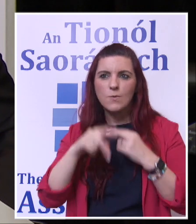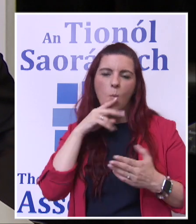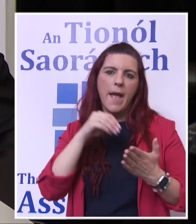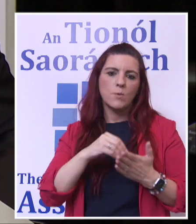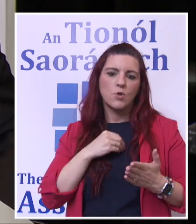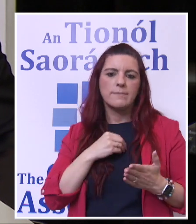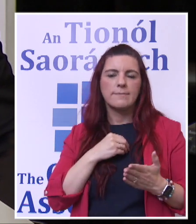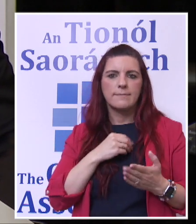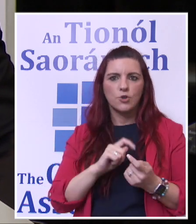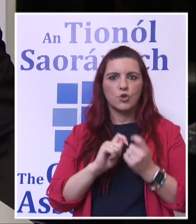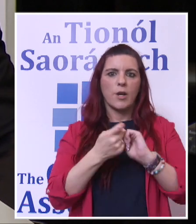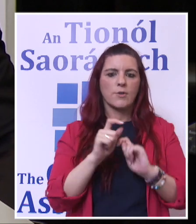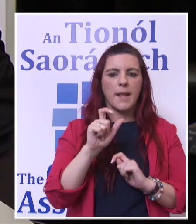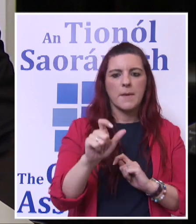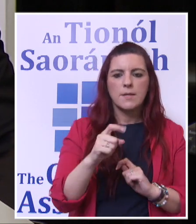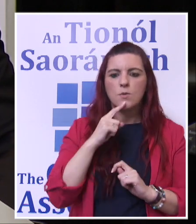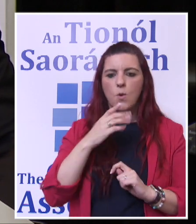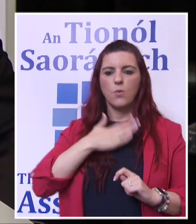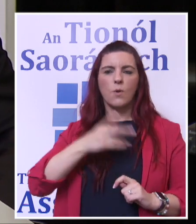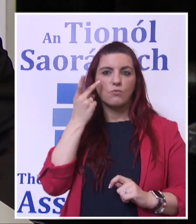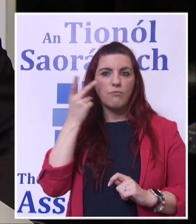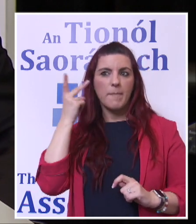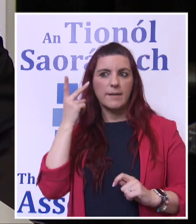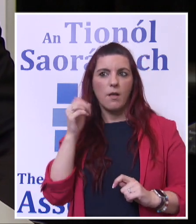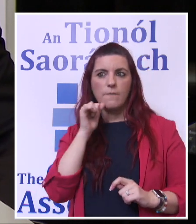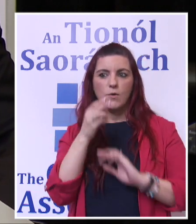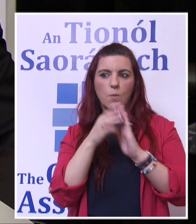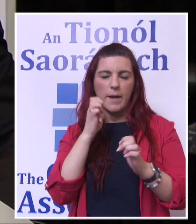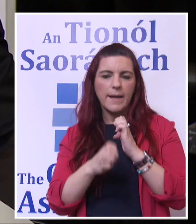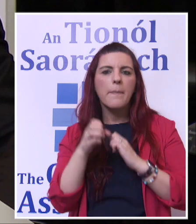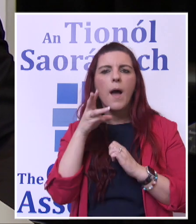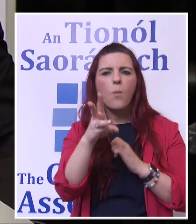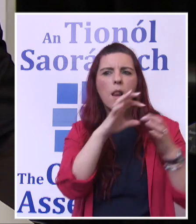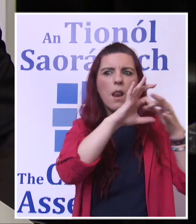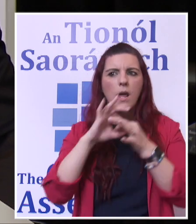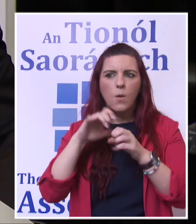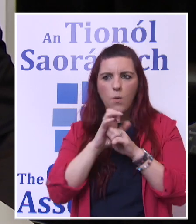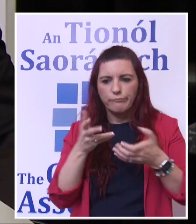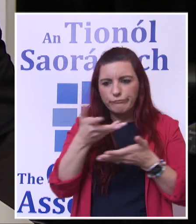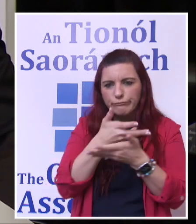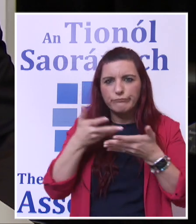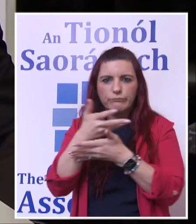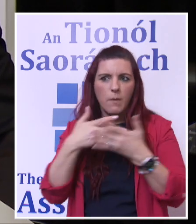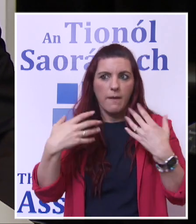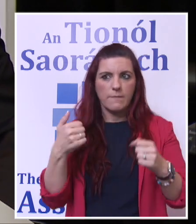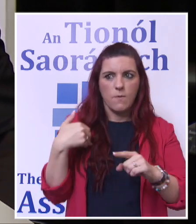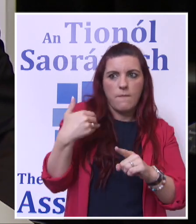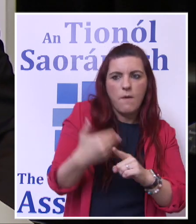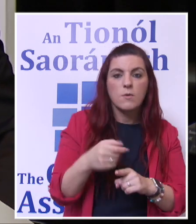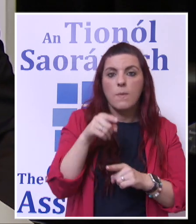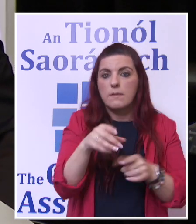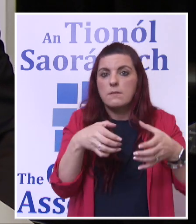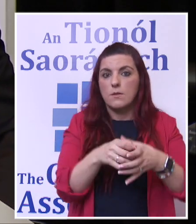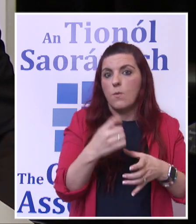in with the programme. So we're just reflecting on, and it will actually build upon the discussions that we're having. So that's session one. We recap